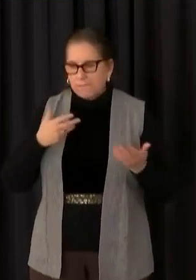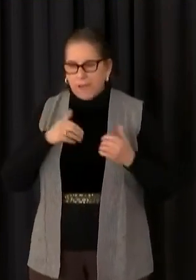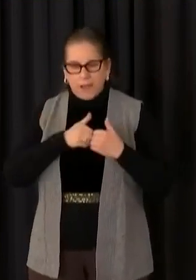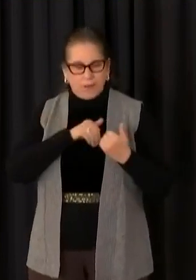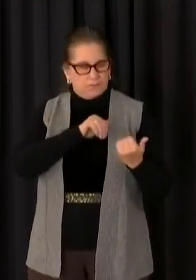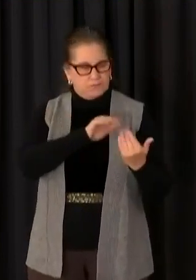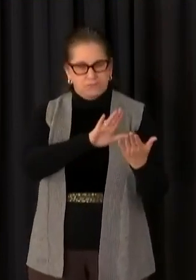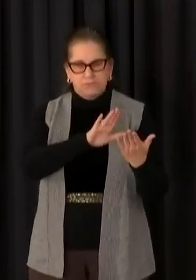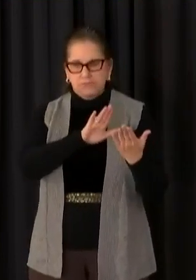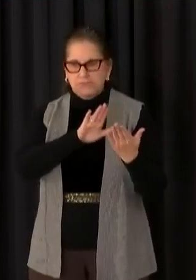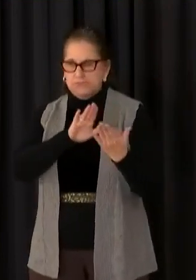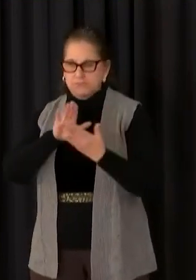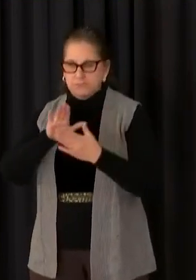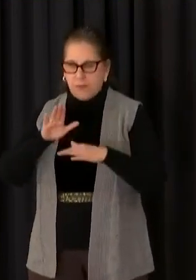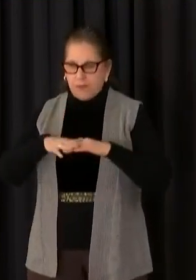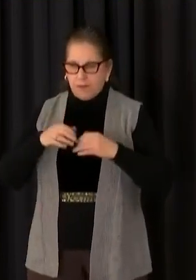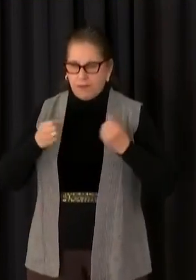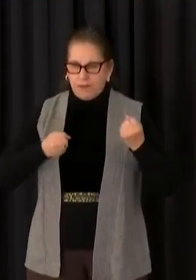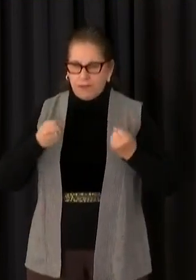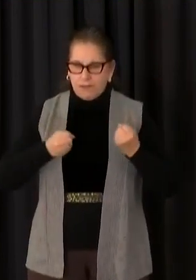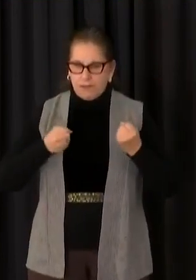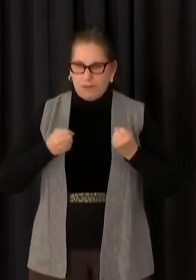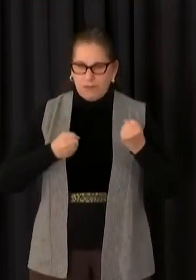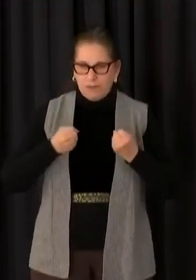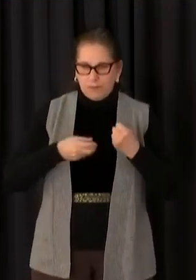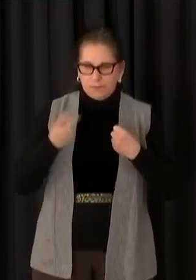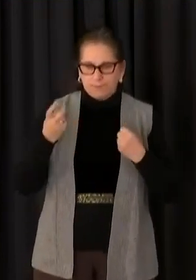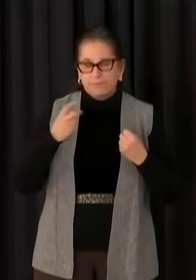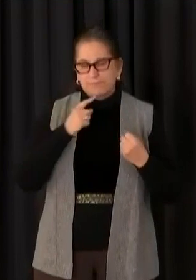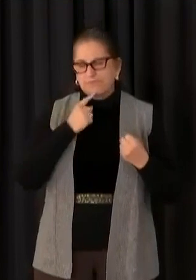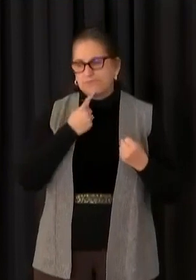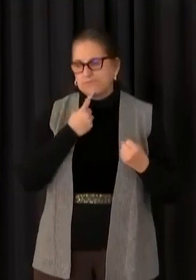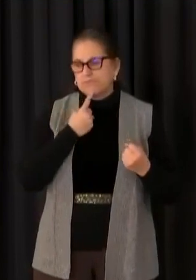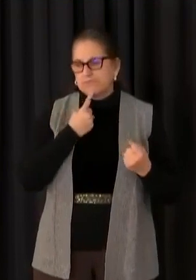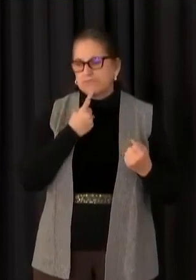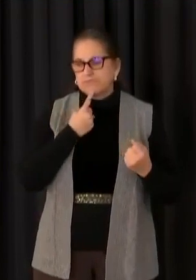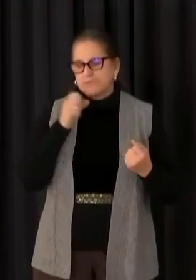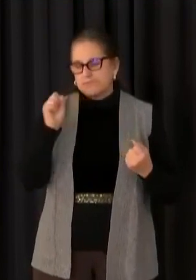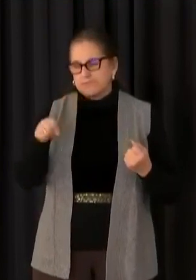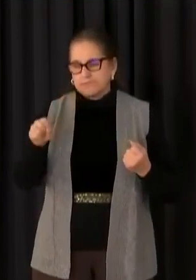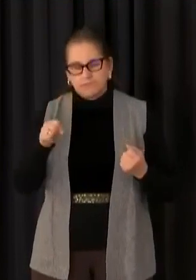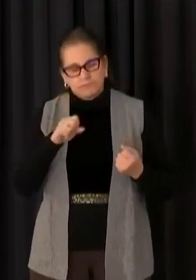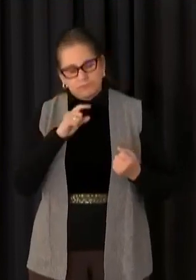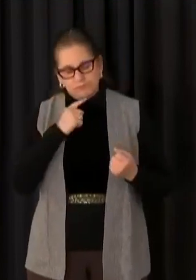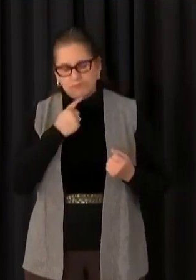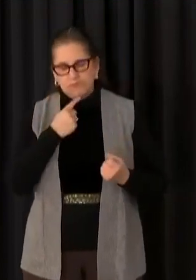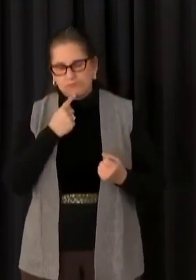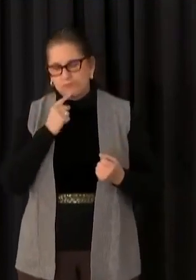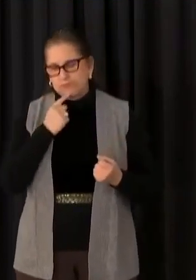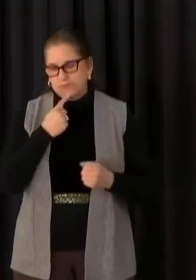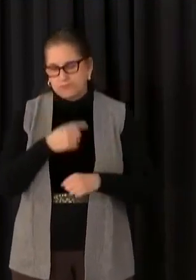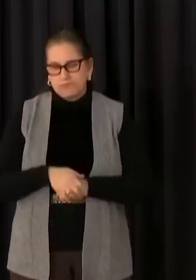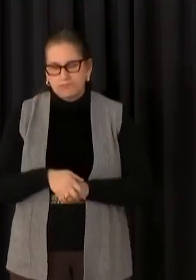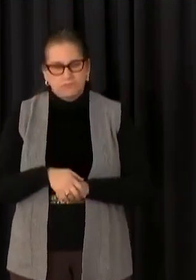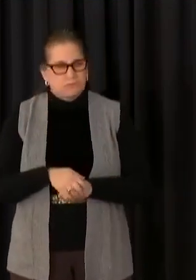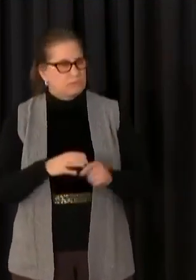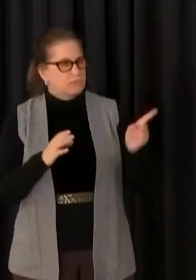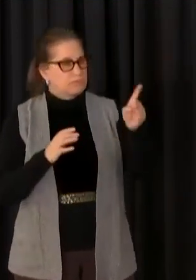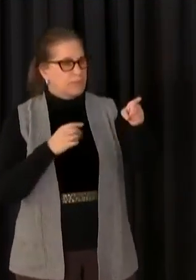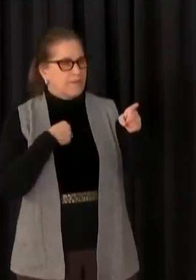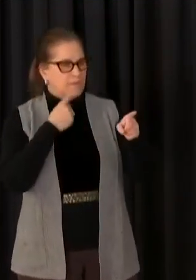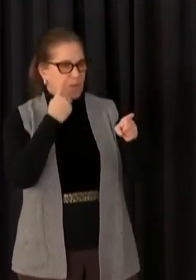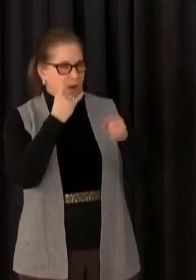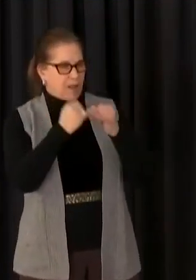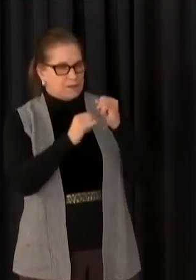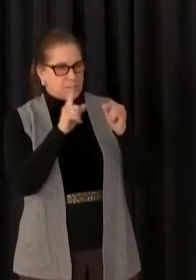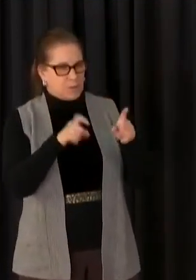the individuals that we believe are responsible for these carjackings in our city. I appreciate that. Mayor Bowers, if I could just squeeze one last question off topic